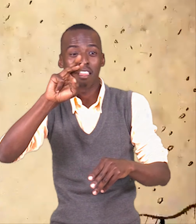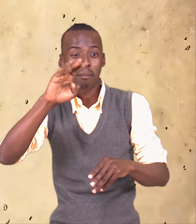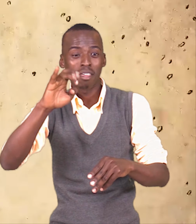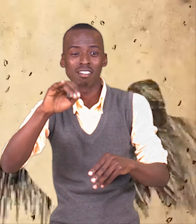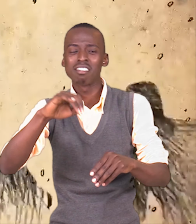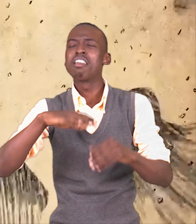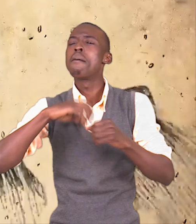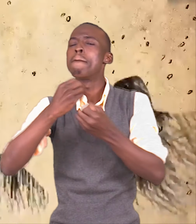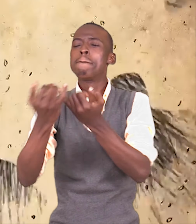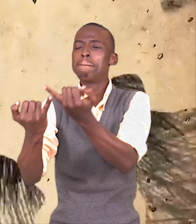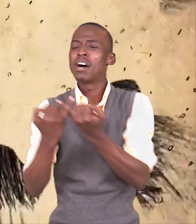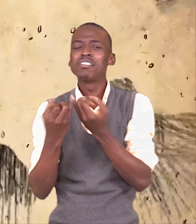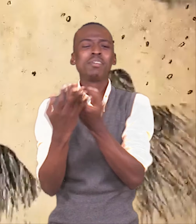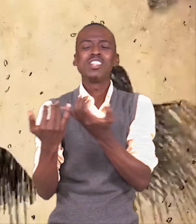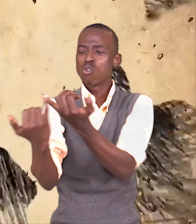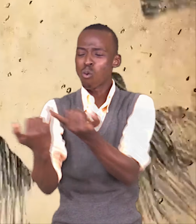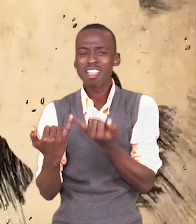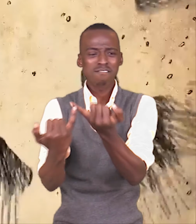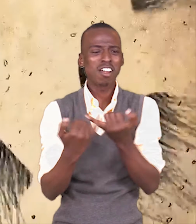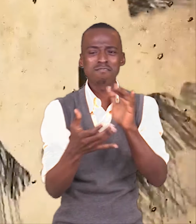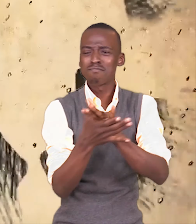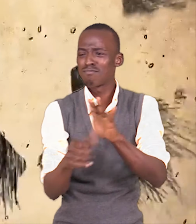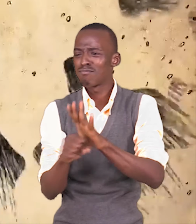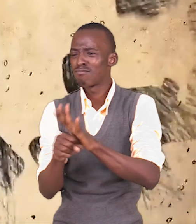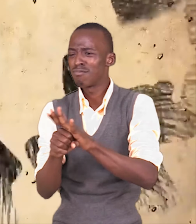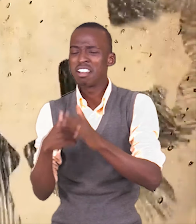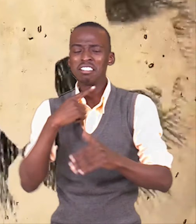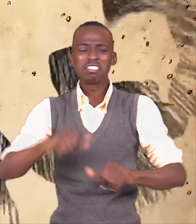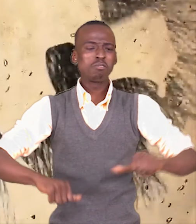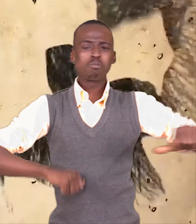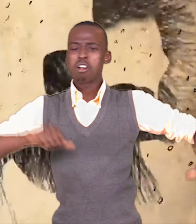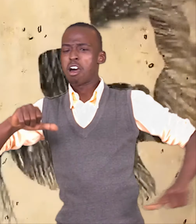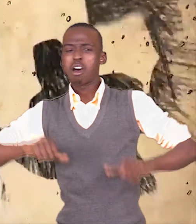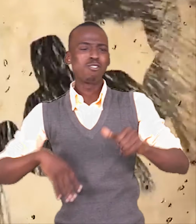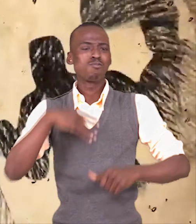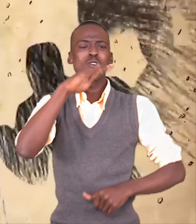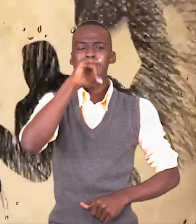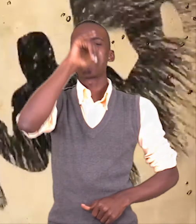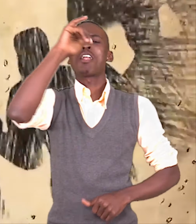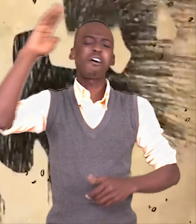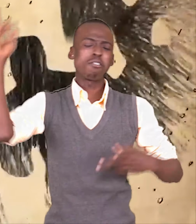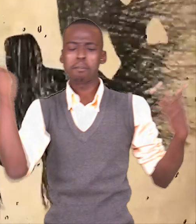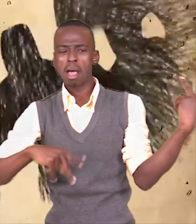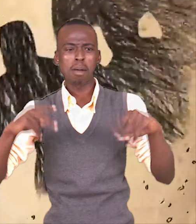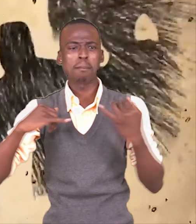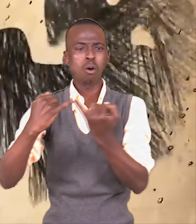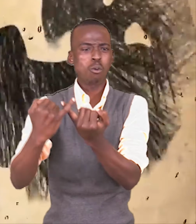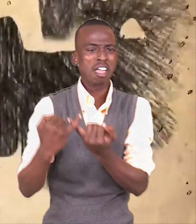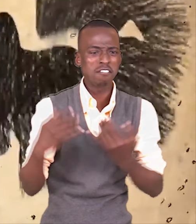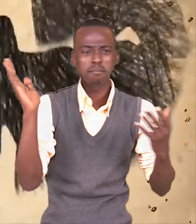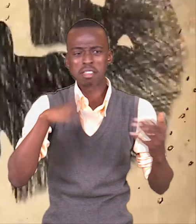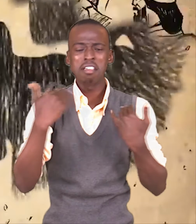starving to death. And so here you have it. These are the great-grandchildren of Abraham who have done this heinous act to their brother.